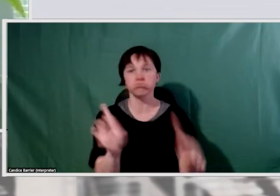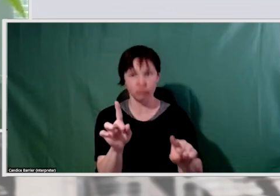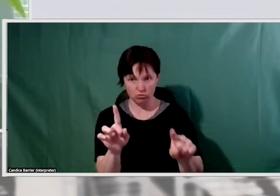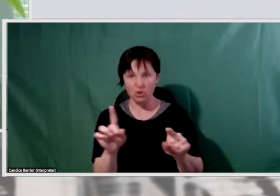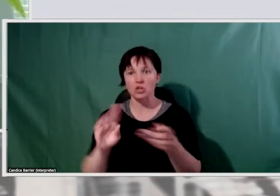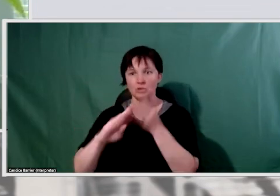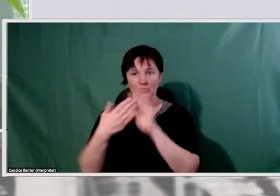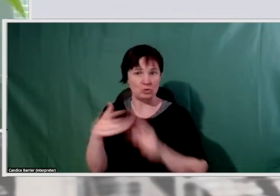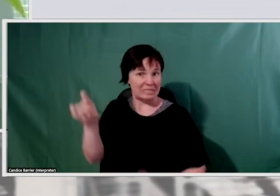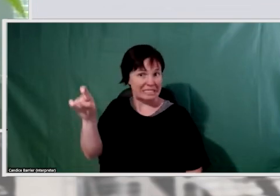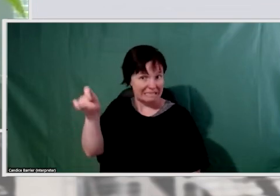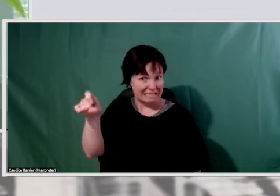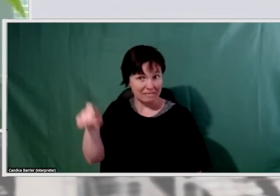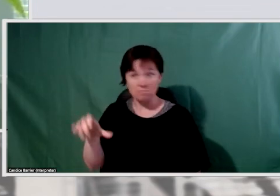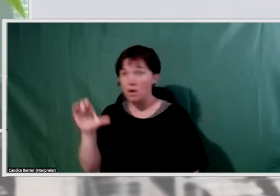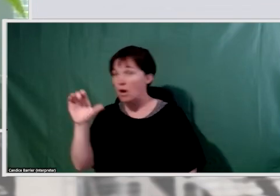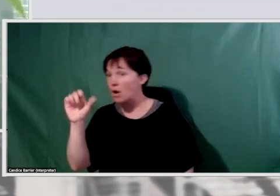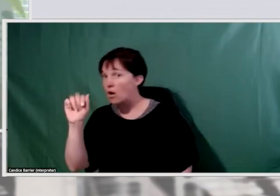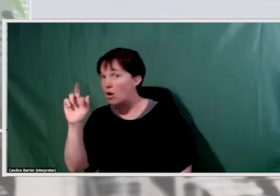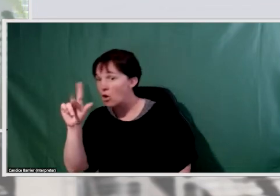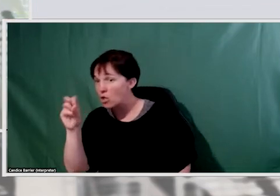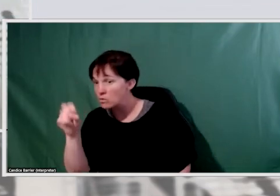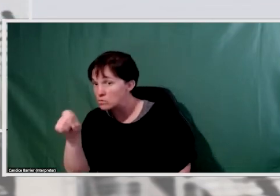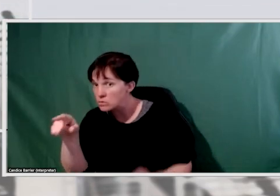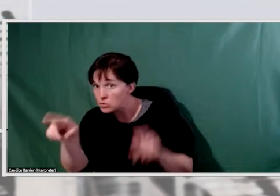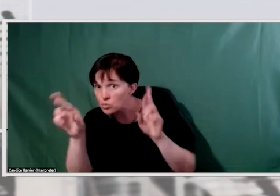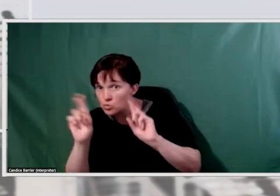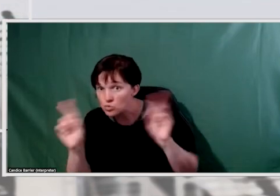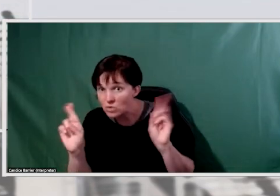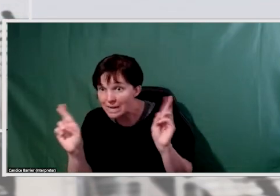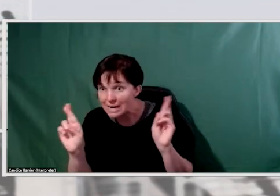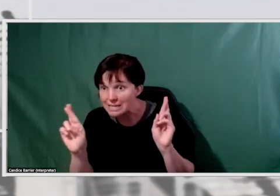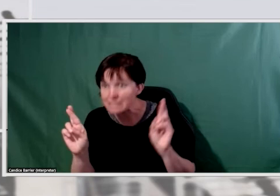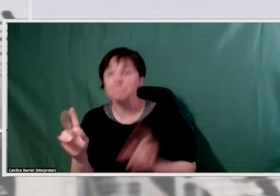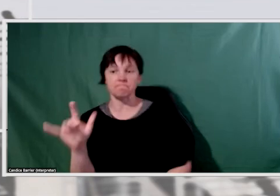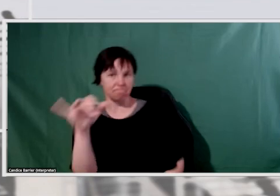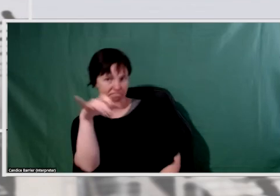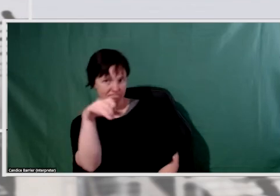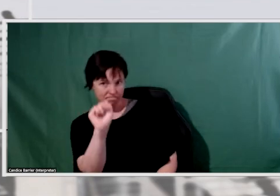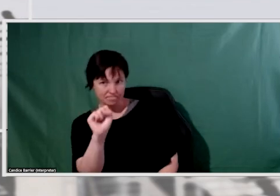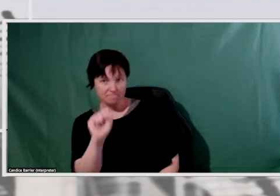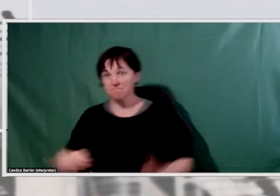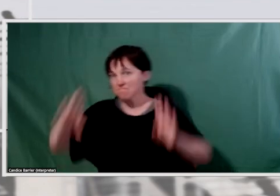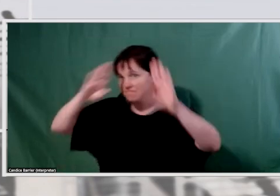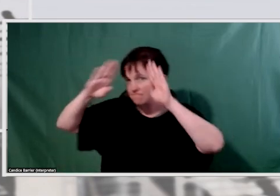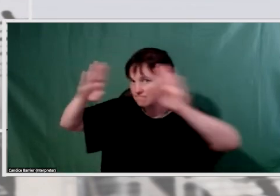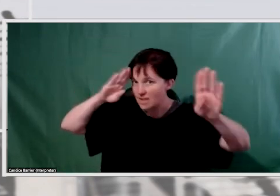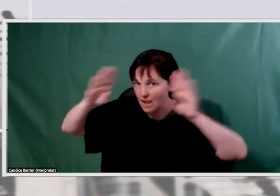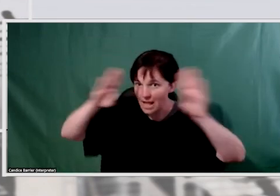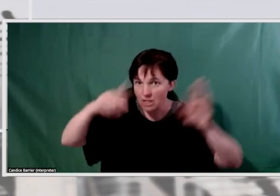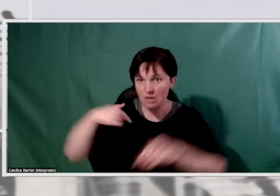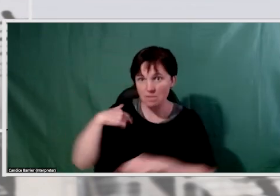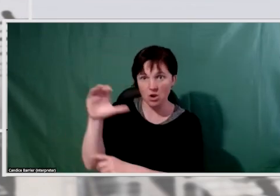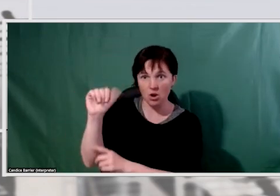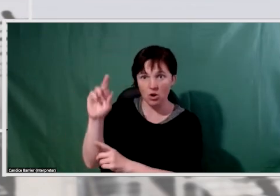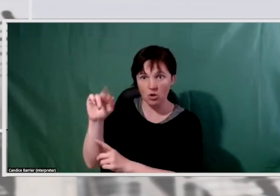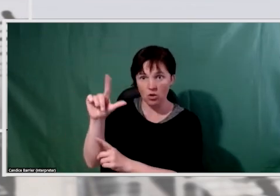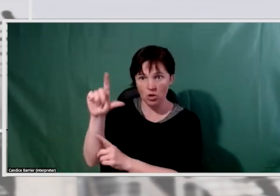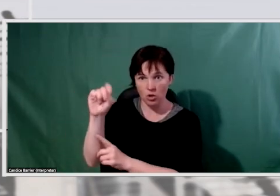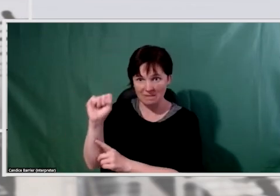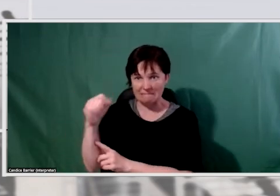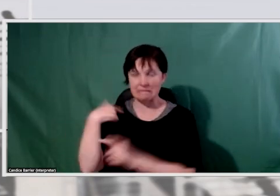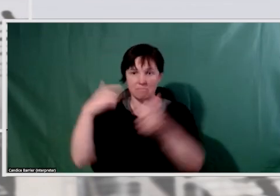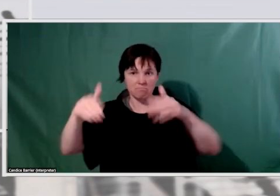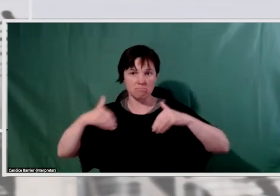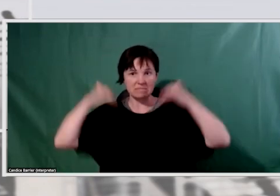if you're ready, you think you're unmuted, so feel free to go ahead. Yeah. Hey, everybody. I'm Carlos. I'm Chef Carlos. I'm the executive